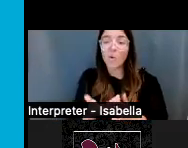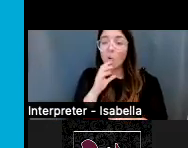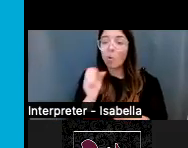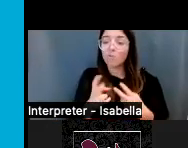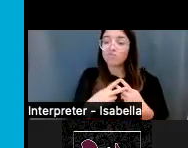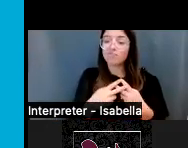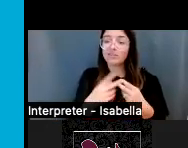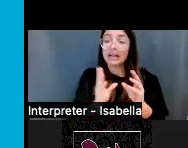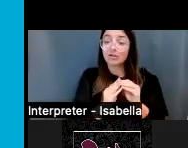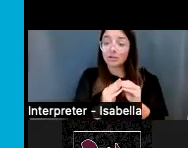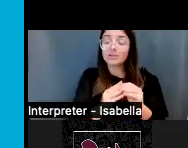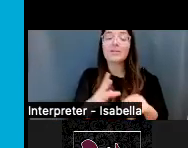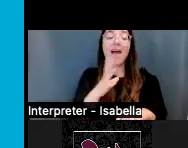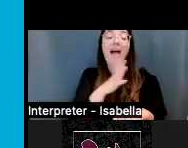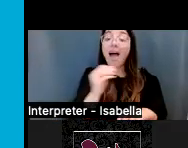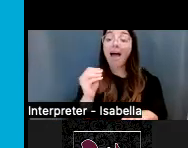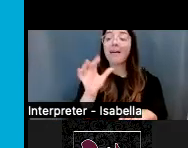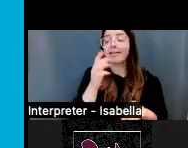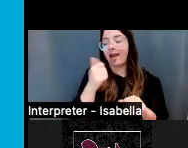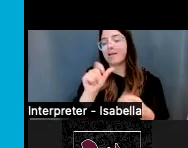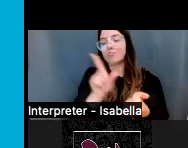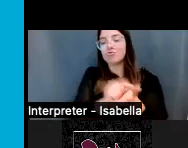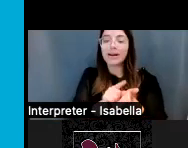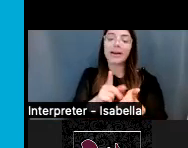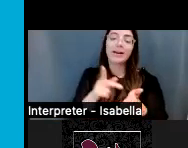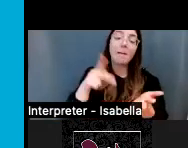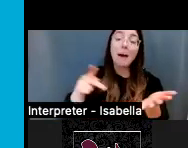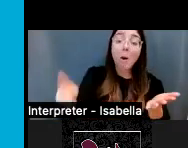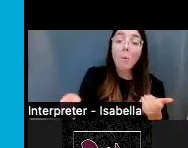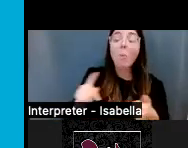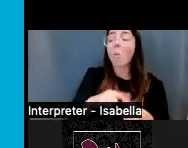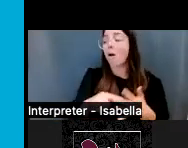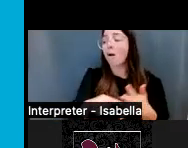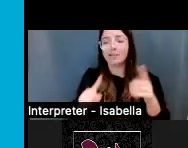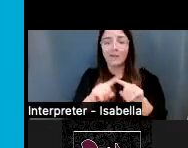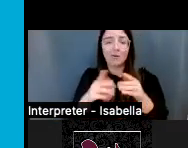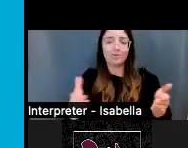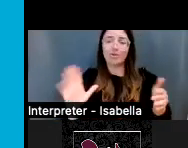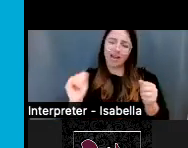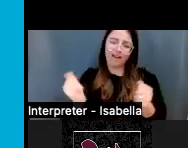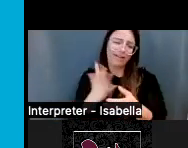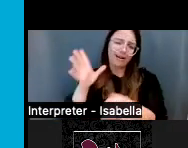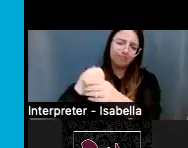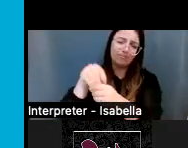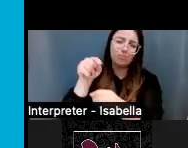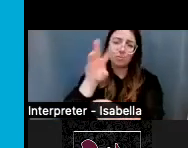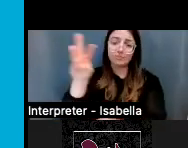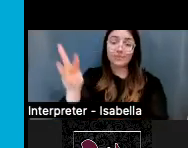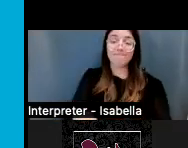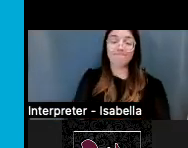and also access any of the printed materials, the PowerPoints or other materials that went with those presentations.